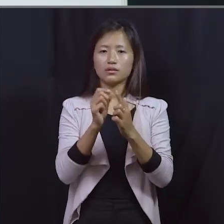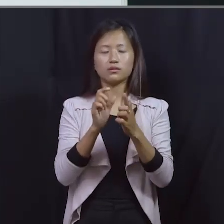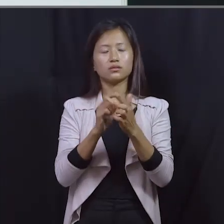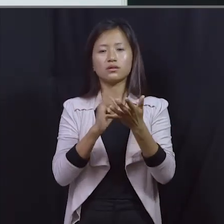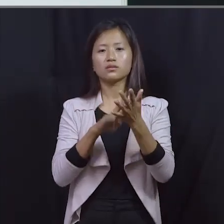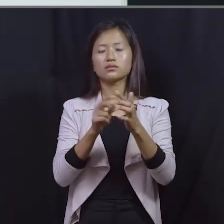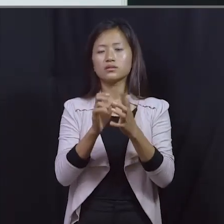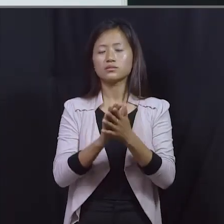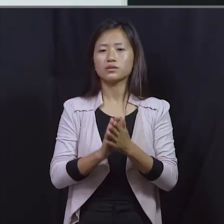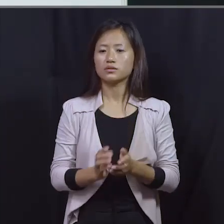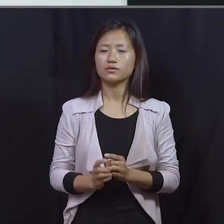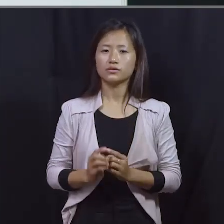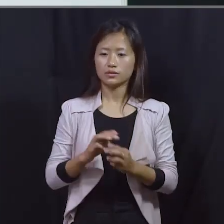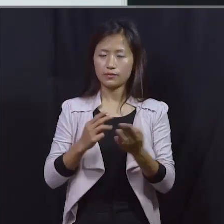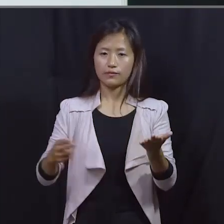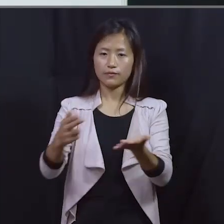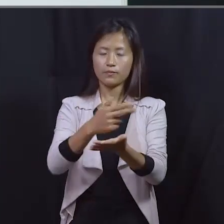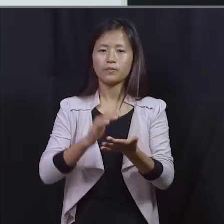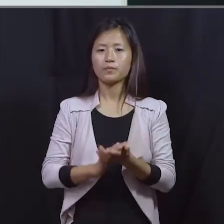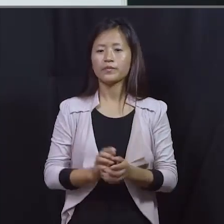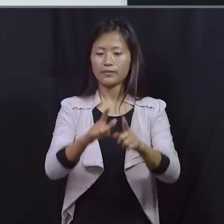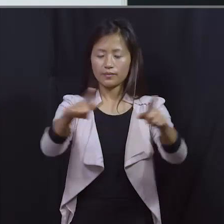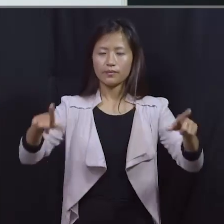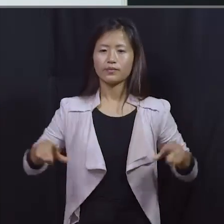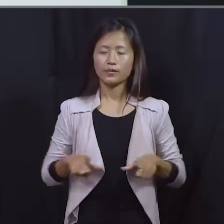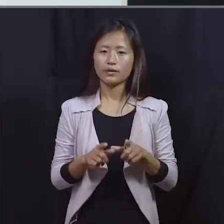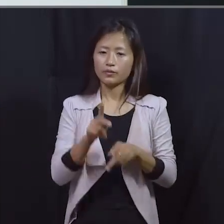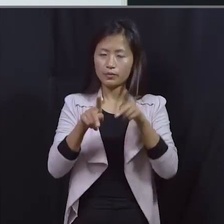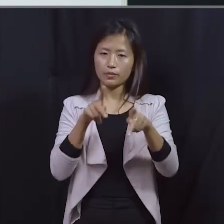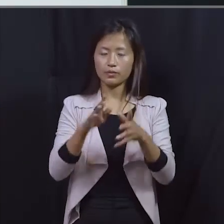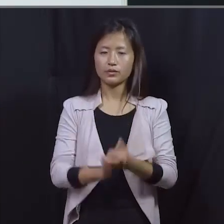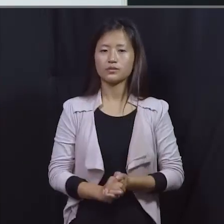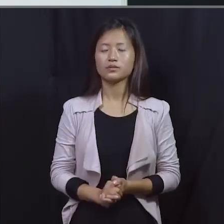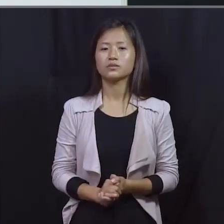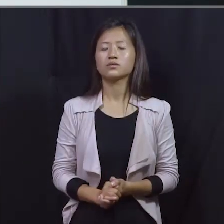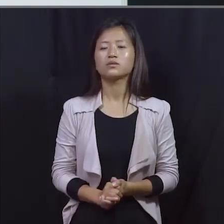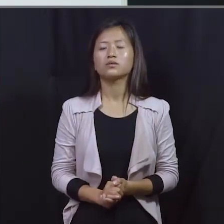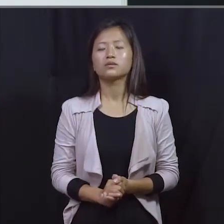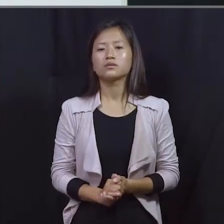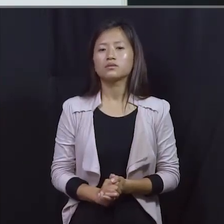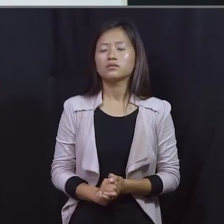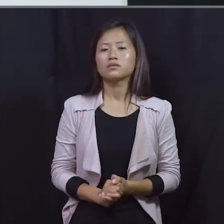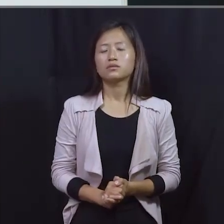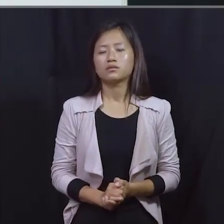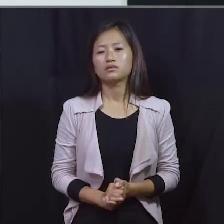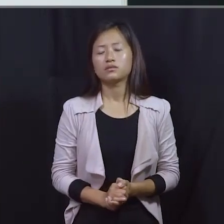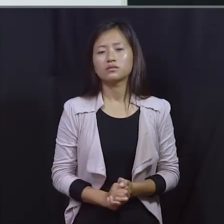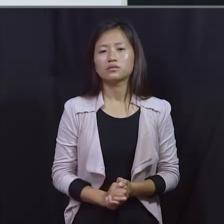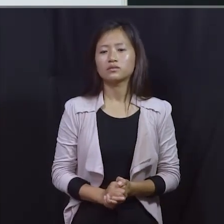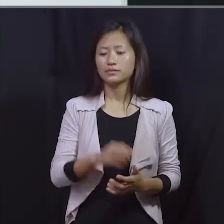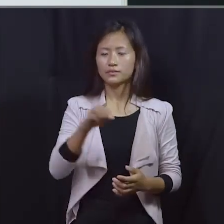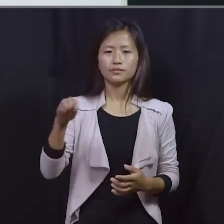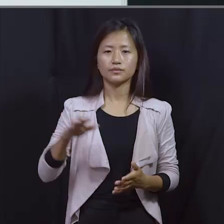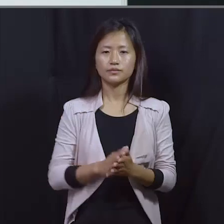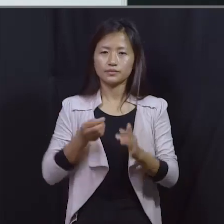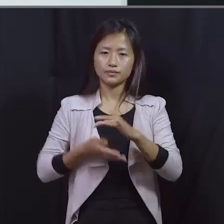rule, land became a personal property, and it led to indebtedness of the peasants, which means